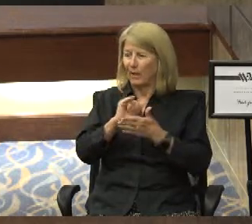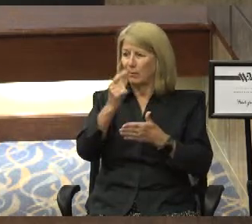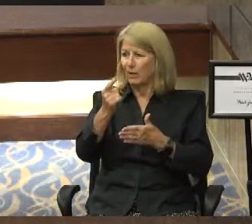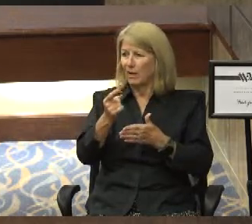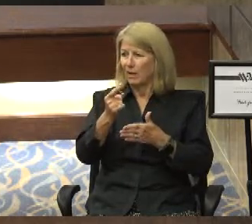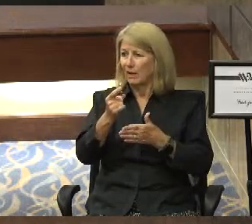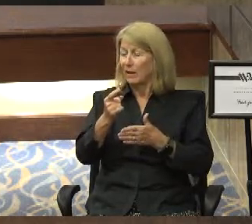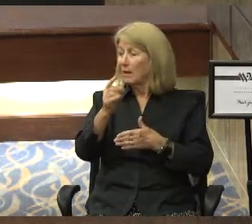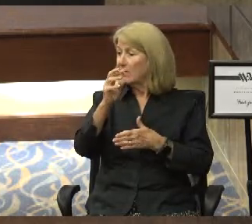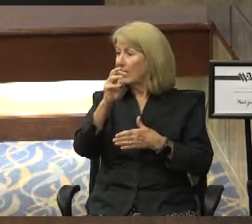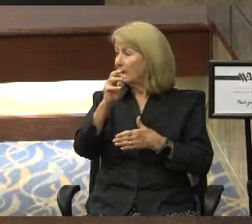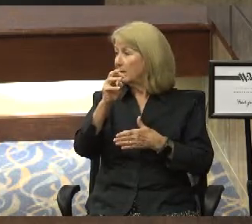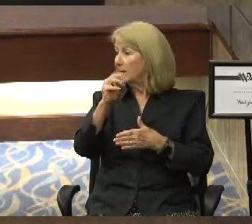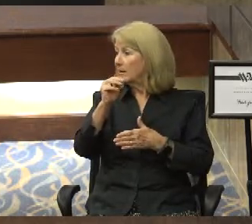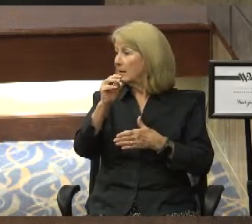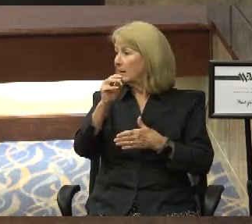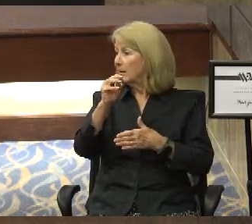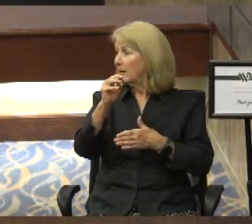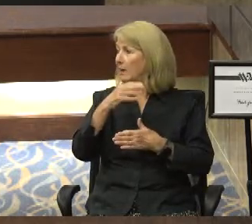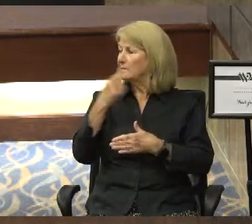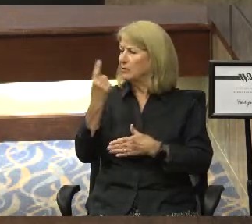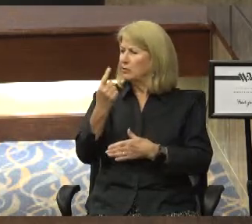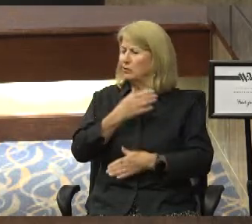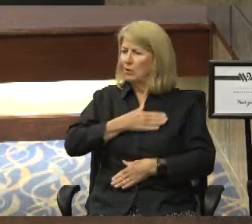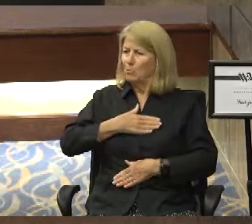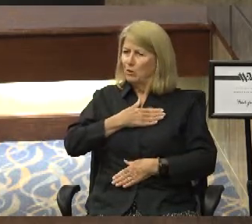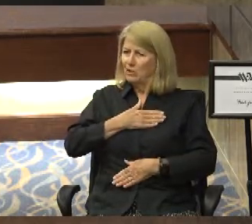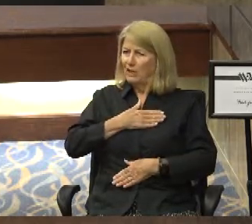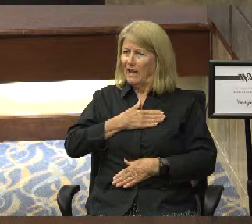Ashton Johnson one. I just appreciate,